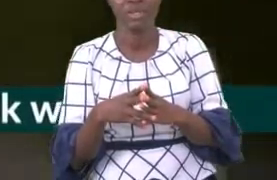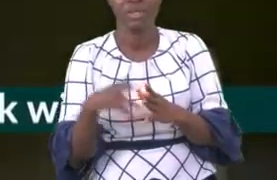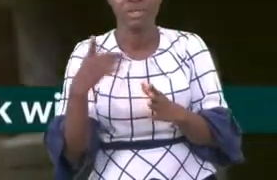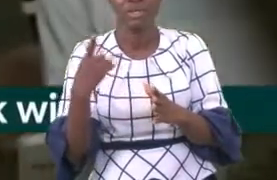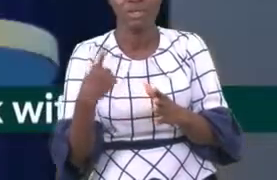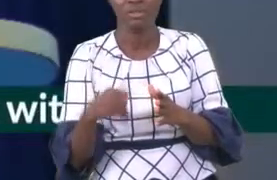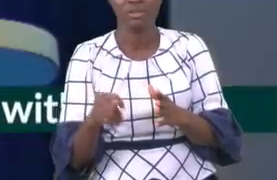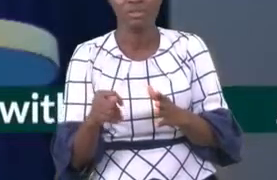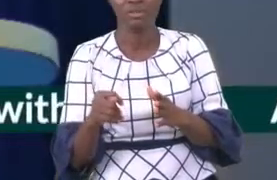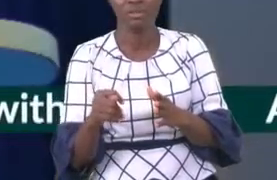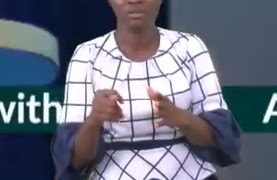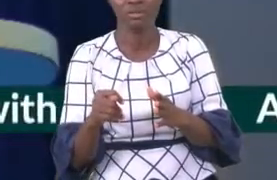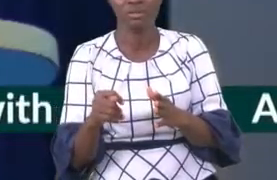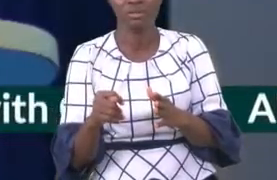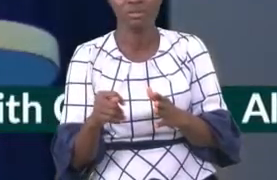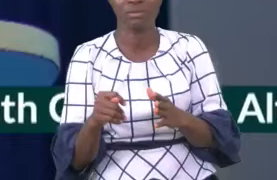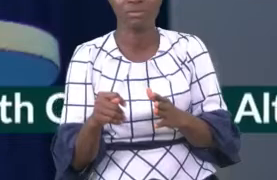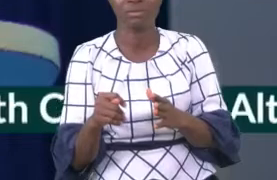Pastor Dr. W.F. Kumuyi,